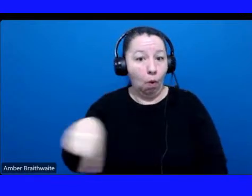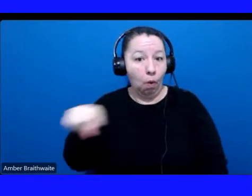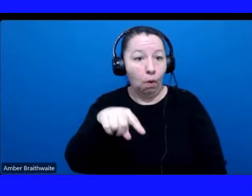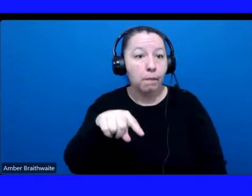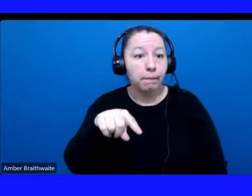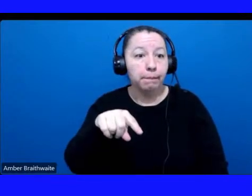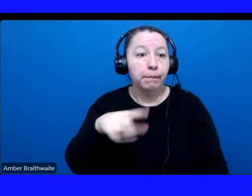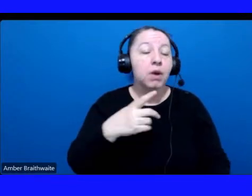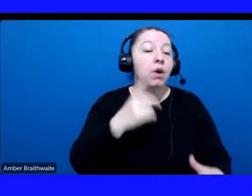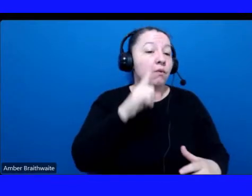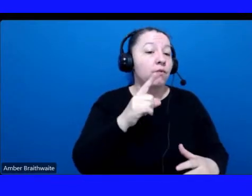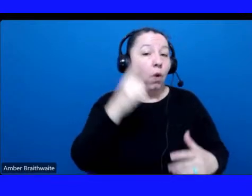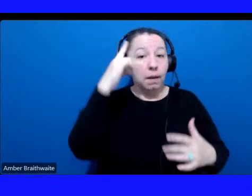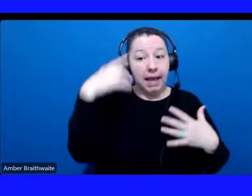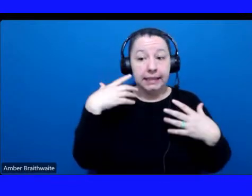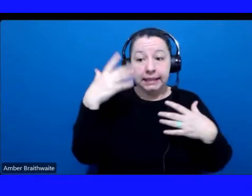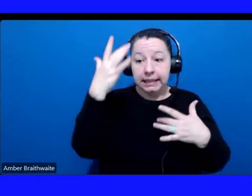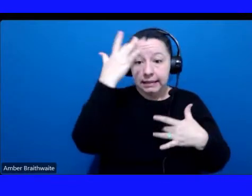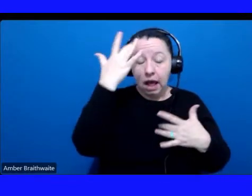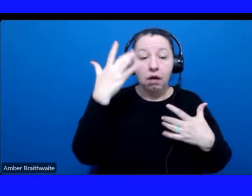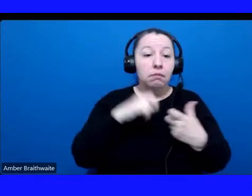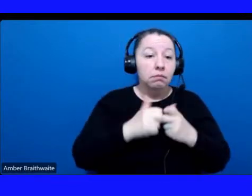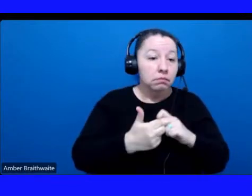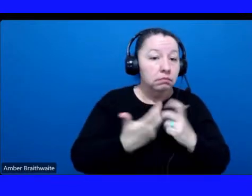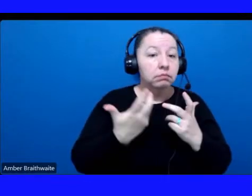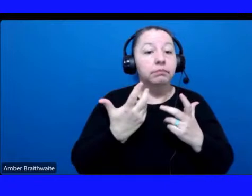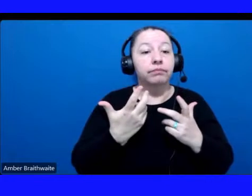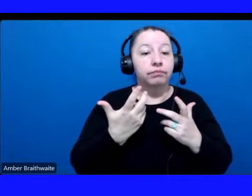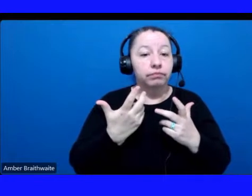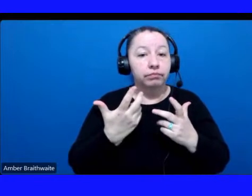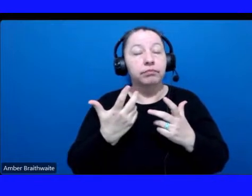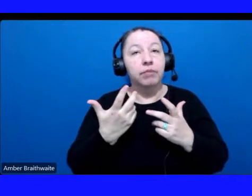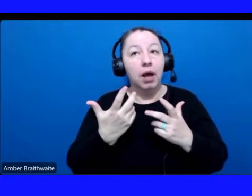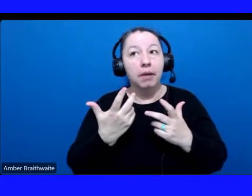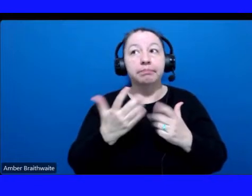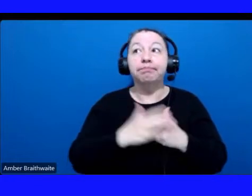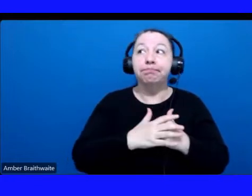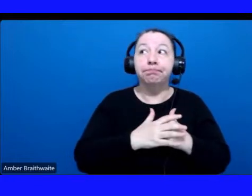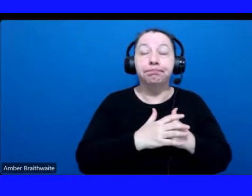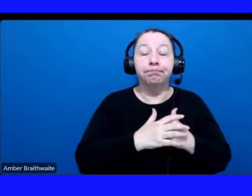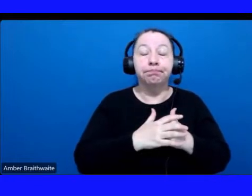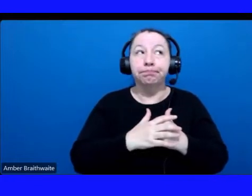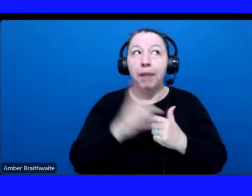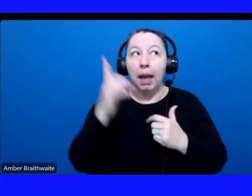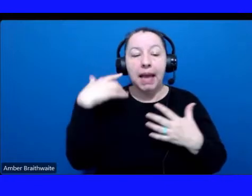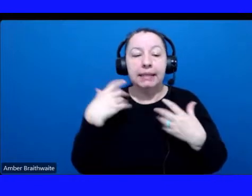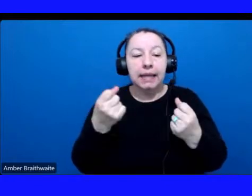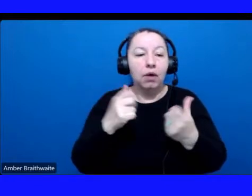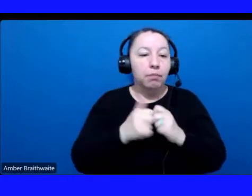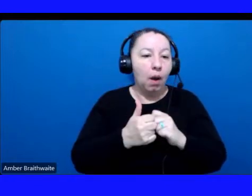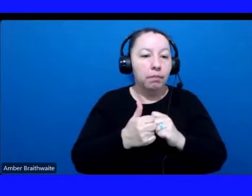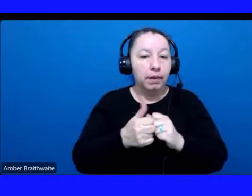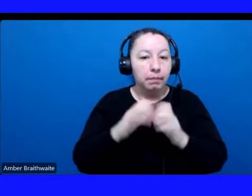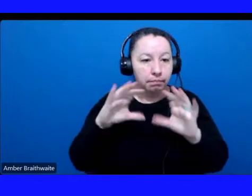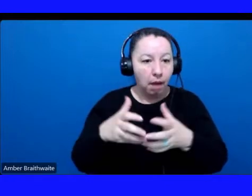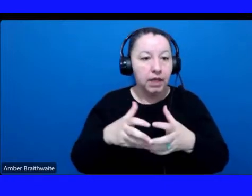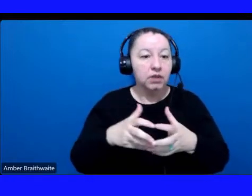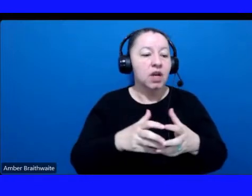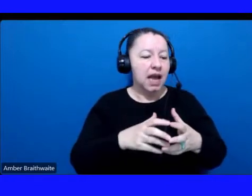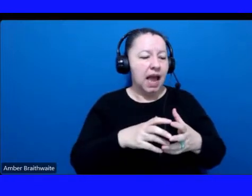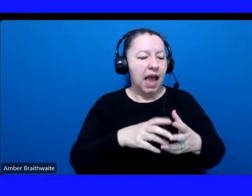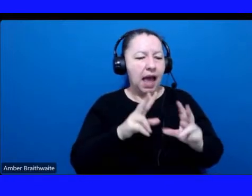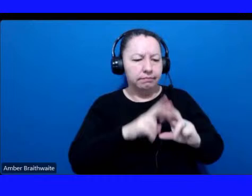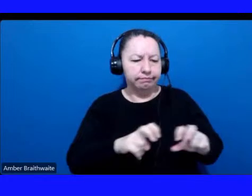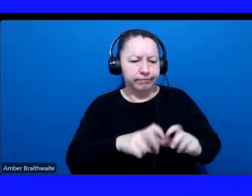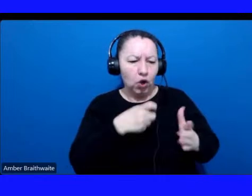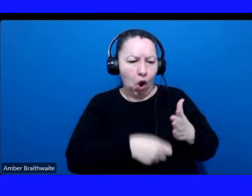discussed often, trying to get to this kind of hard to reach population and